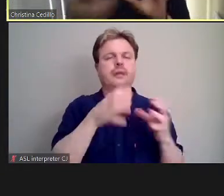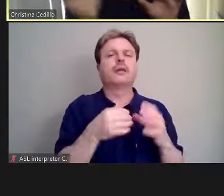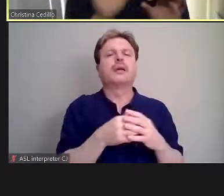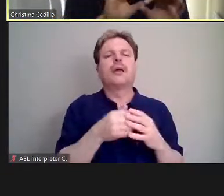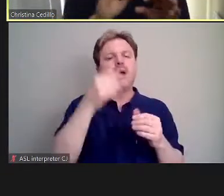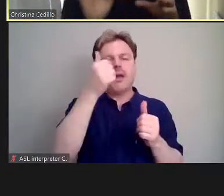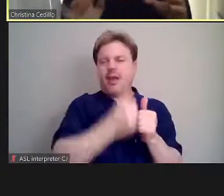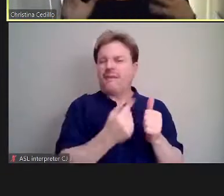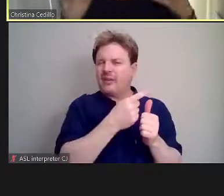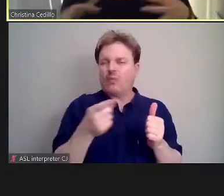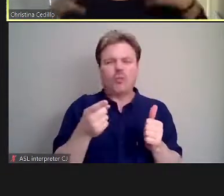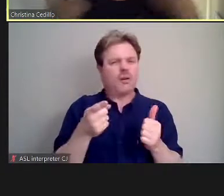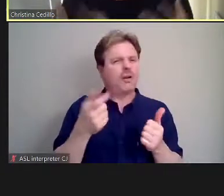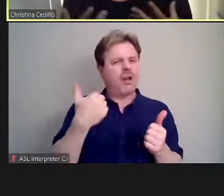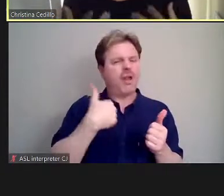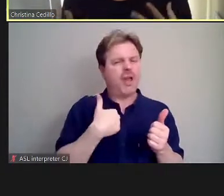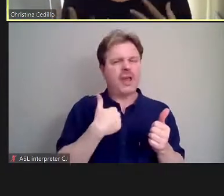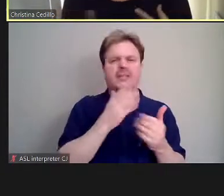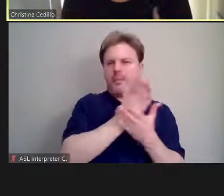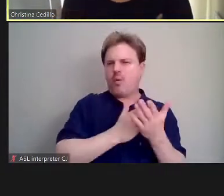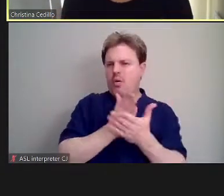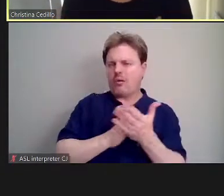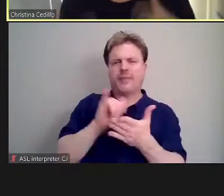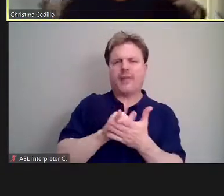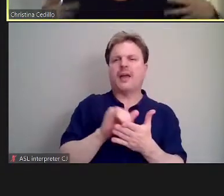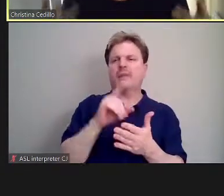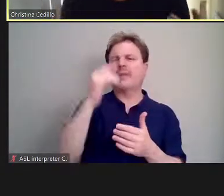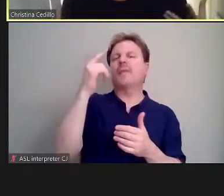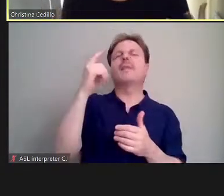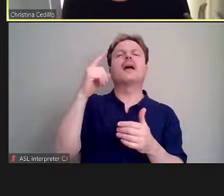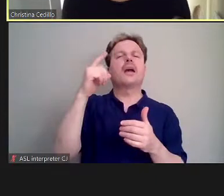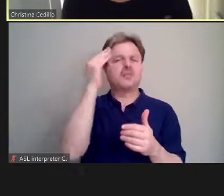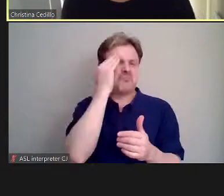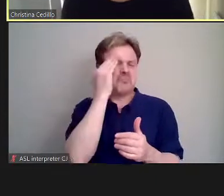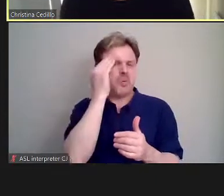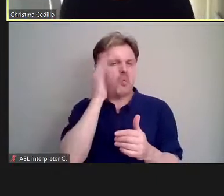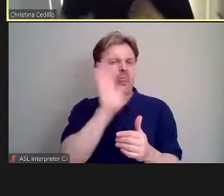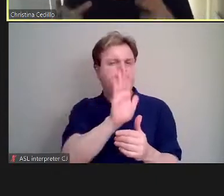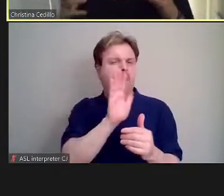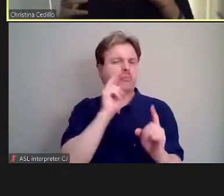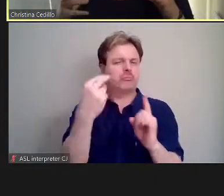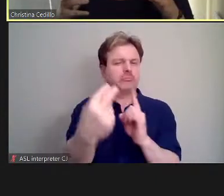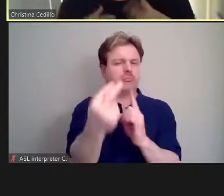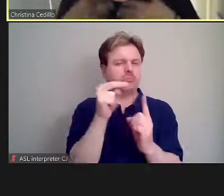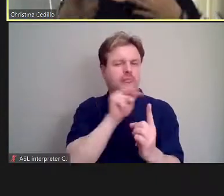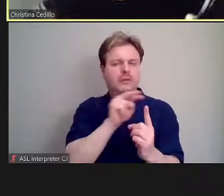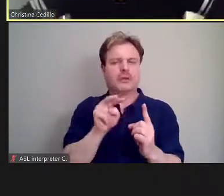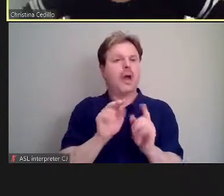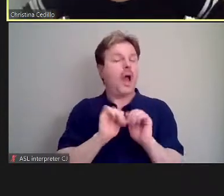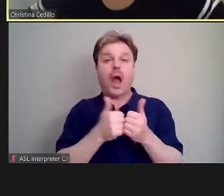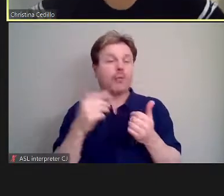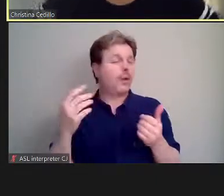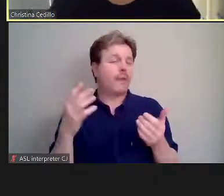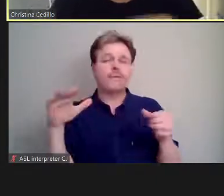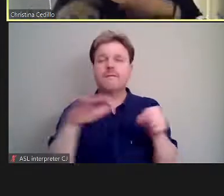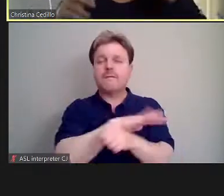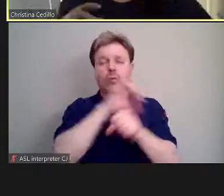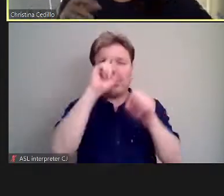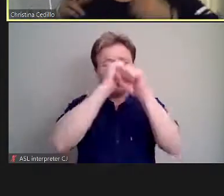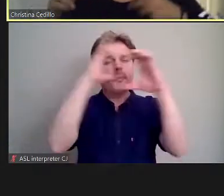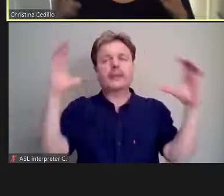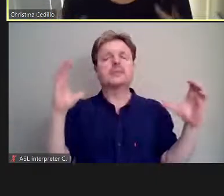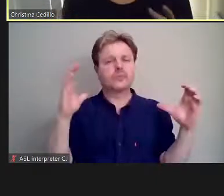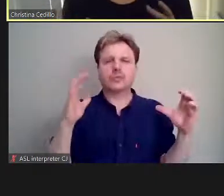that they're privy to. And so it's only by talking to each other that we can get a fuller picture. And so reciprocity